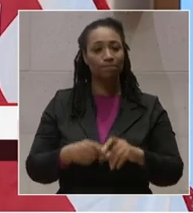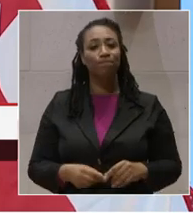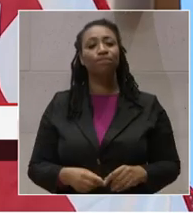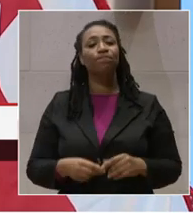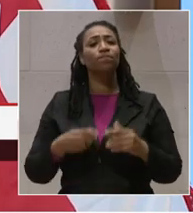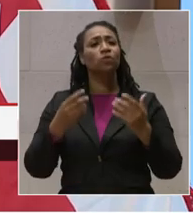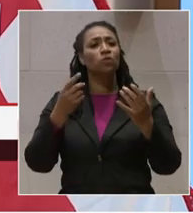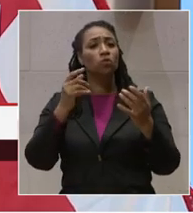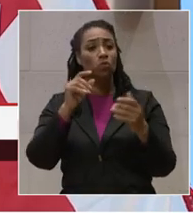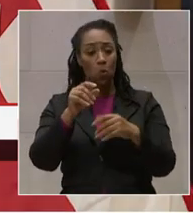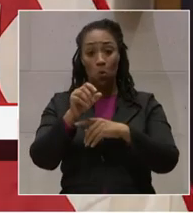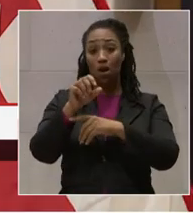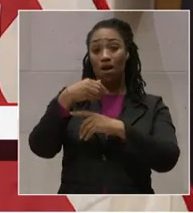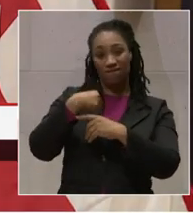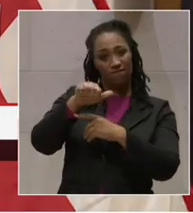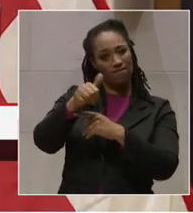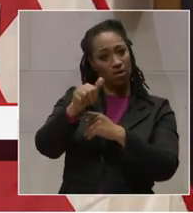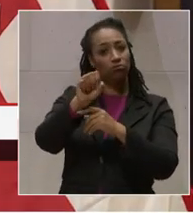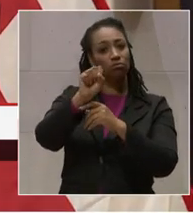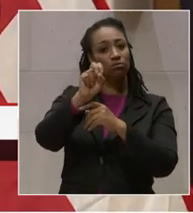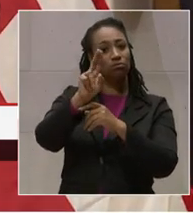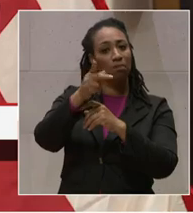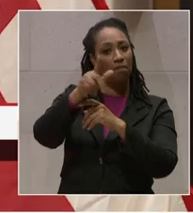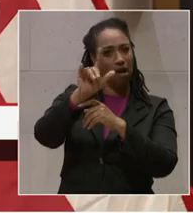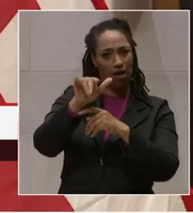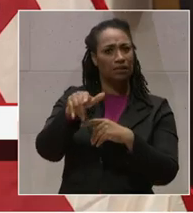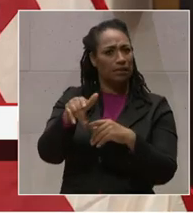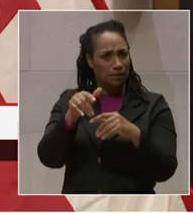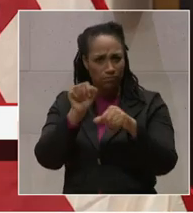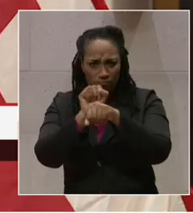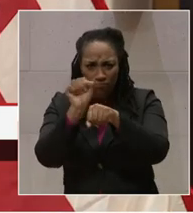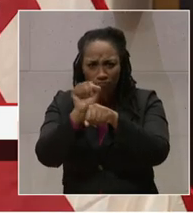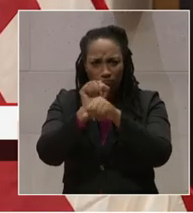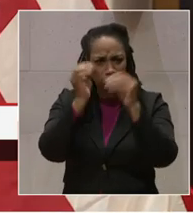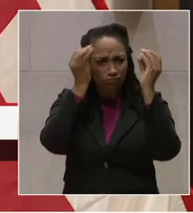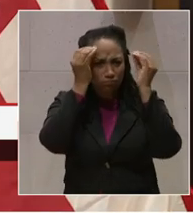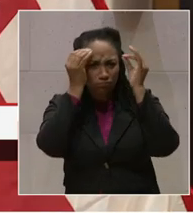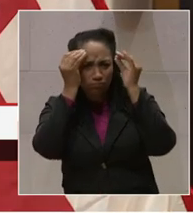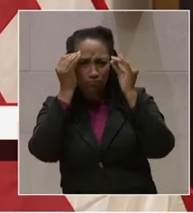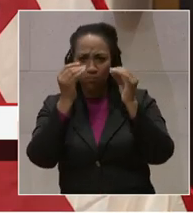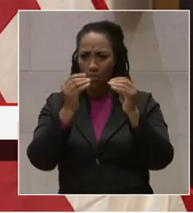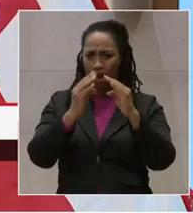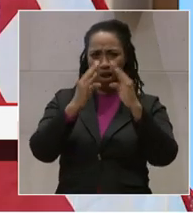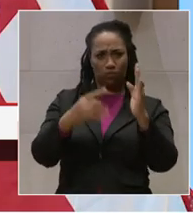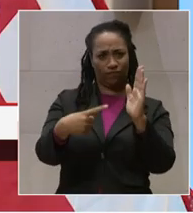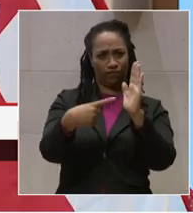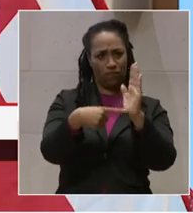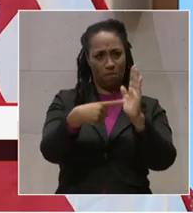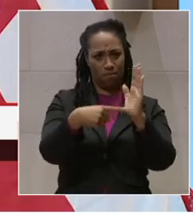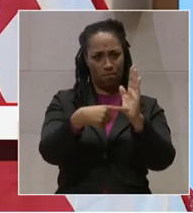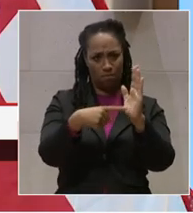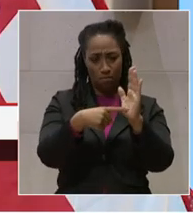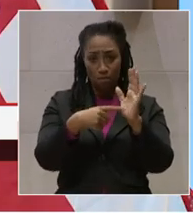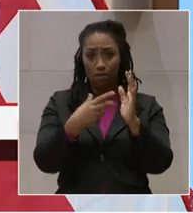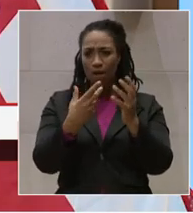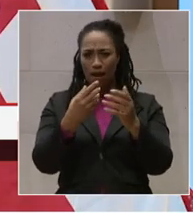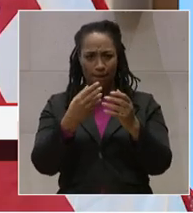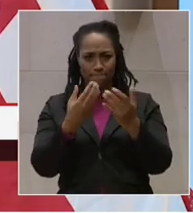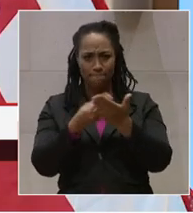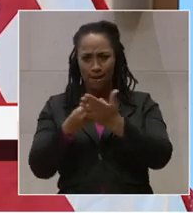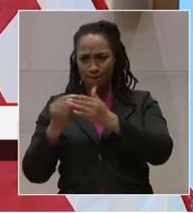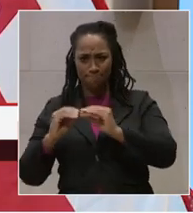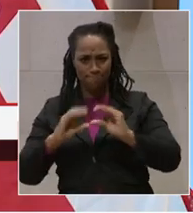capital, and especially in the area of affordable housing and investments. Her administration has invested